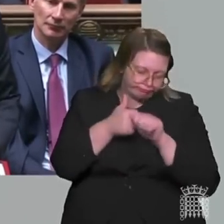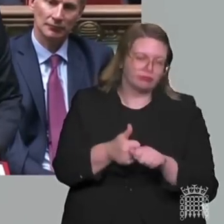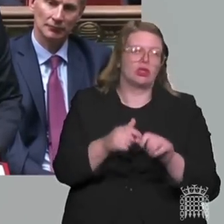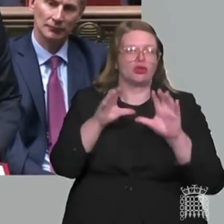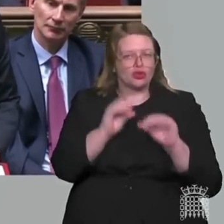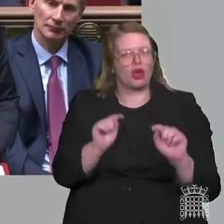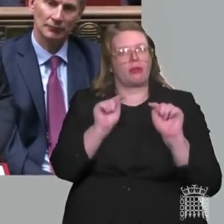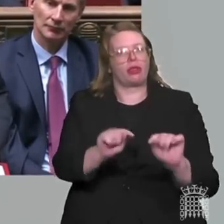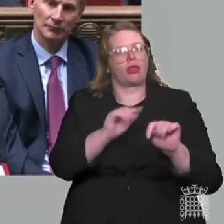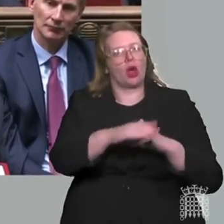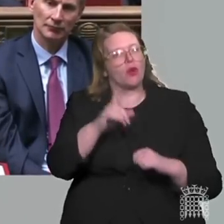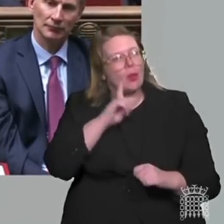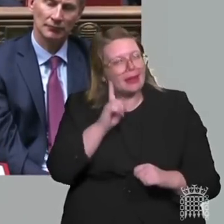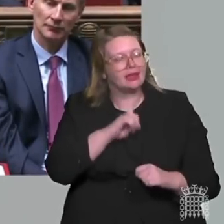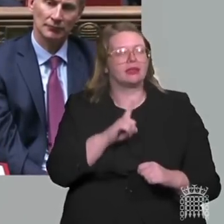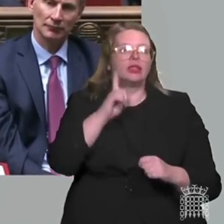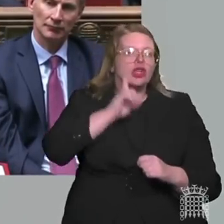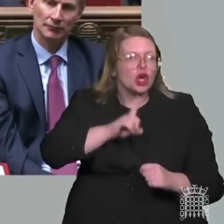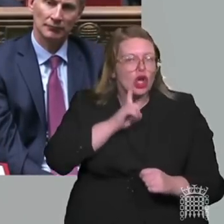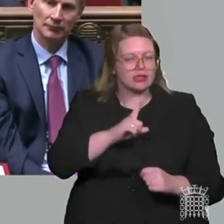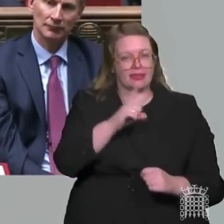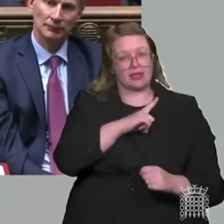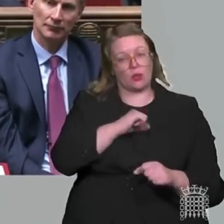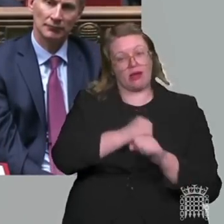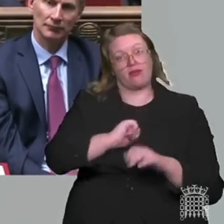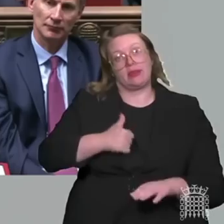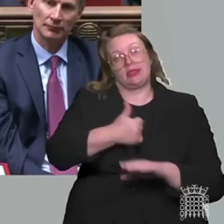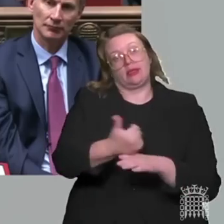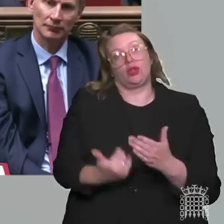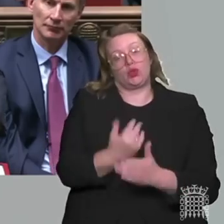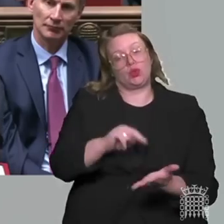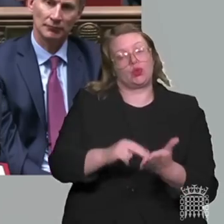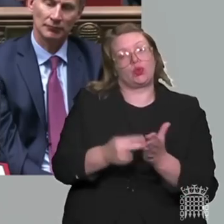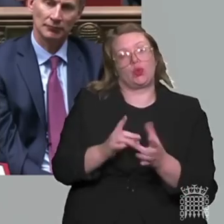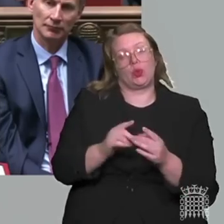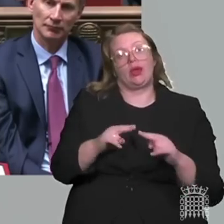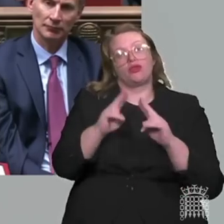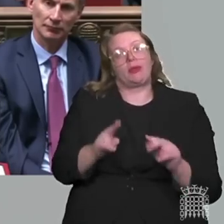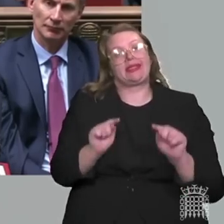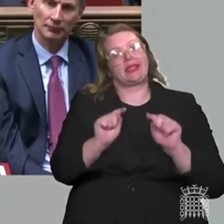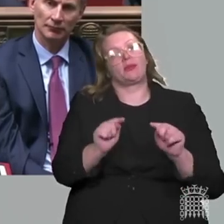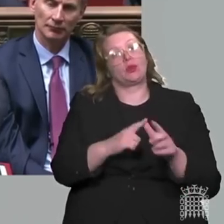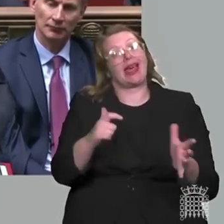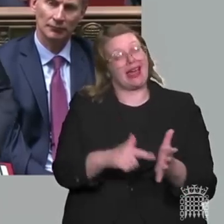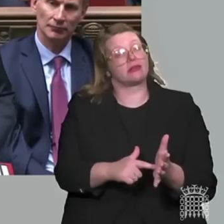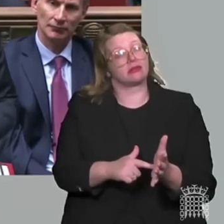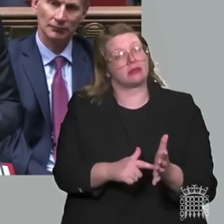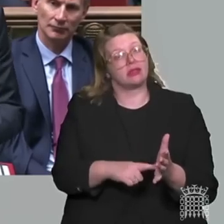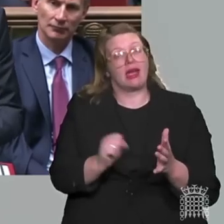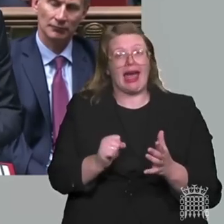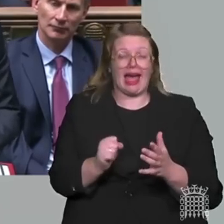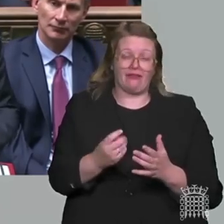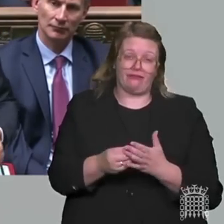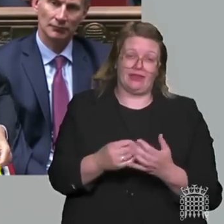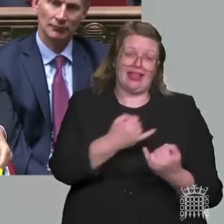violence against women and girls. That's why the government passed the landmark Domestic Abuse Act, set up a 24/7 victim line and quadruple funding